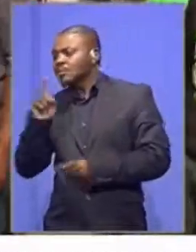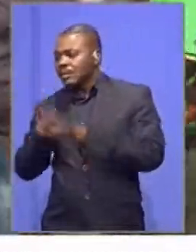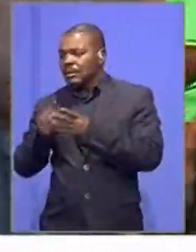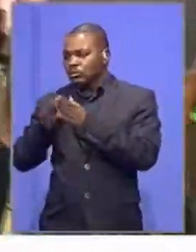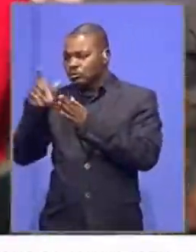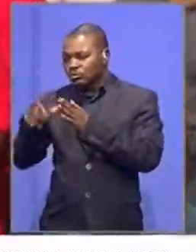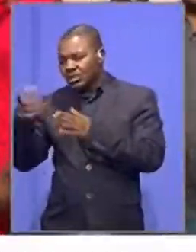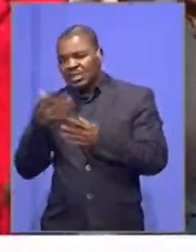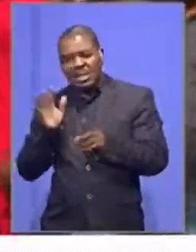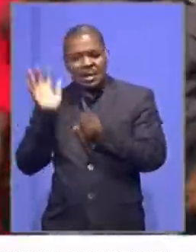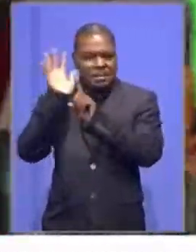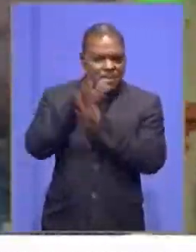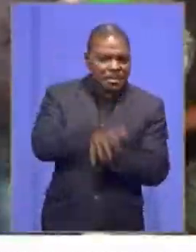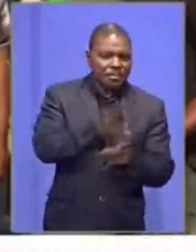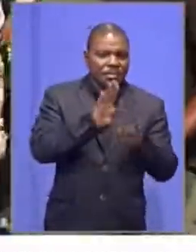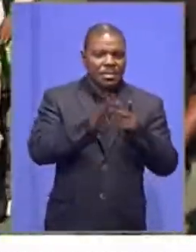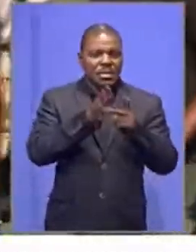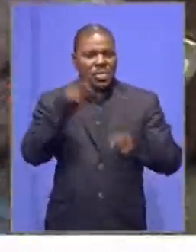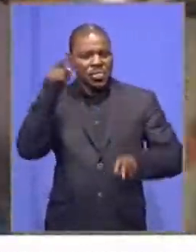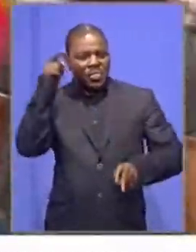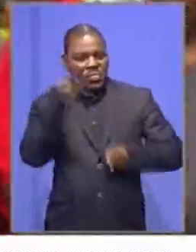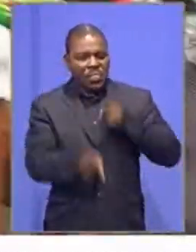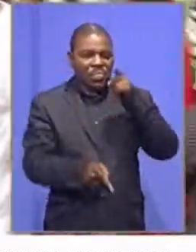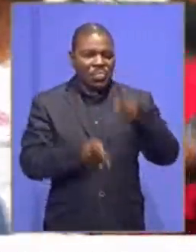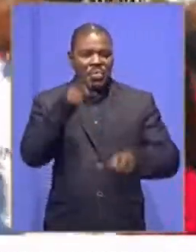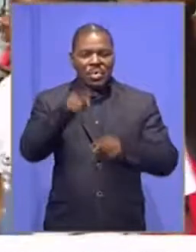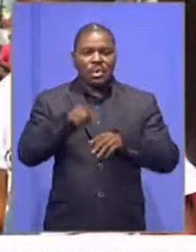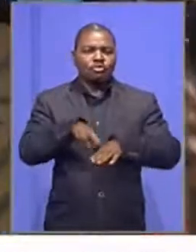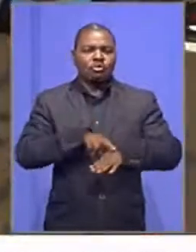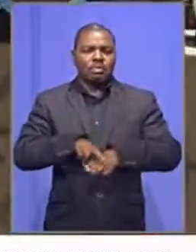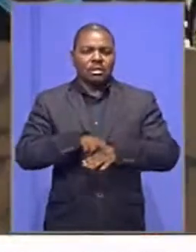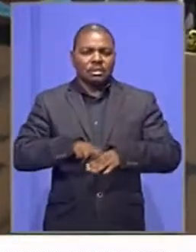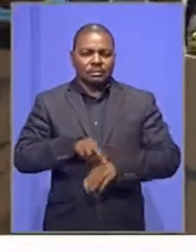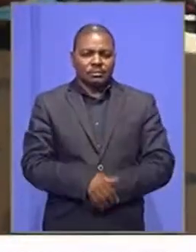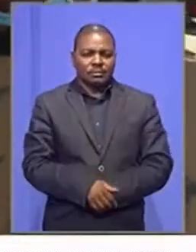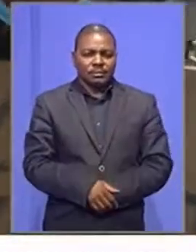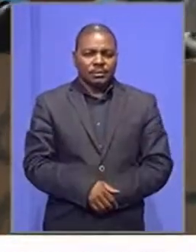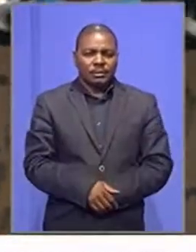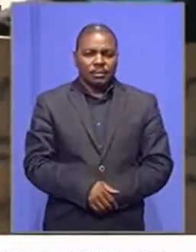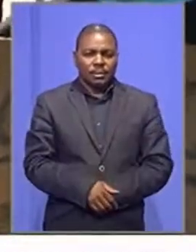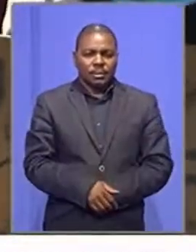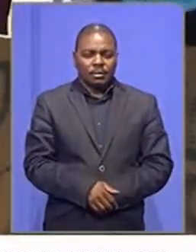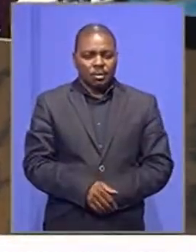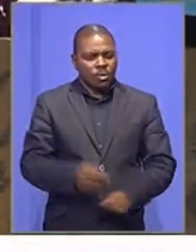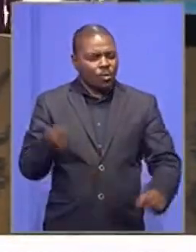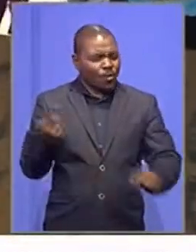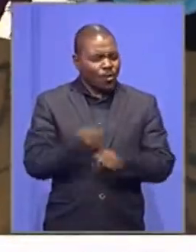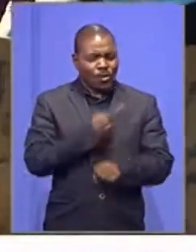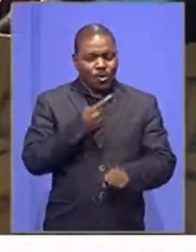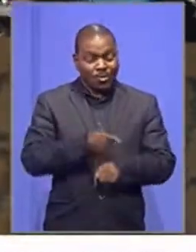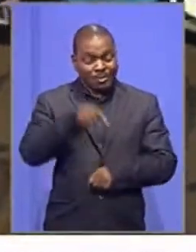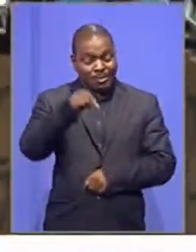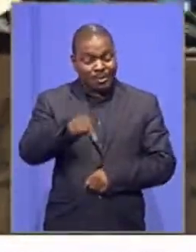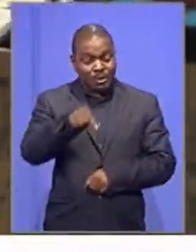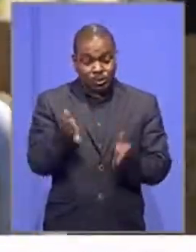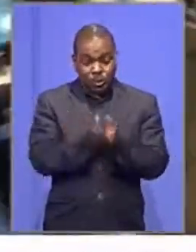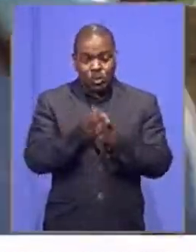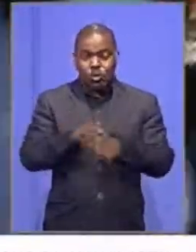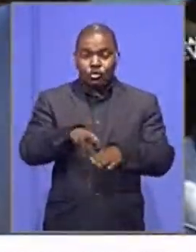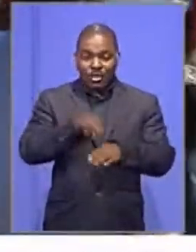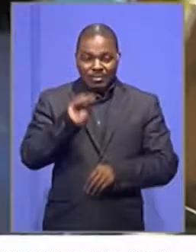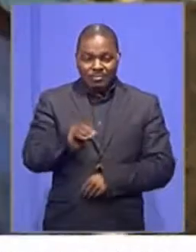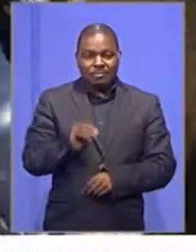barutwana mmogo le go kwerwa ka dithogako tša semorafe. There's always been a racist at this school and